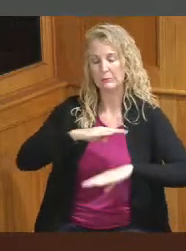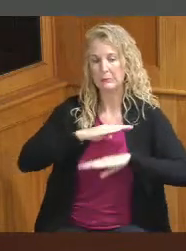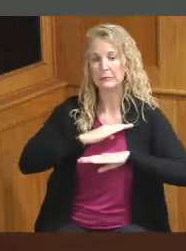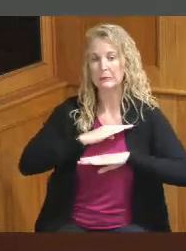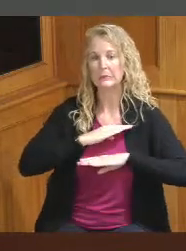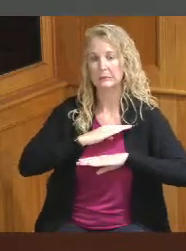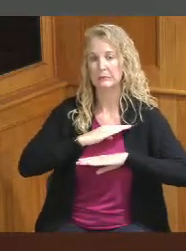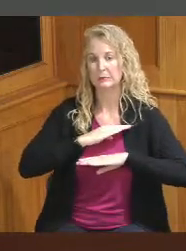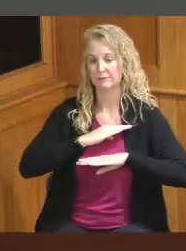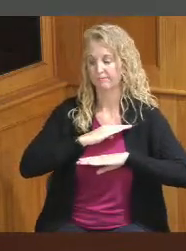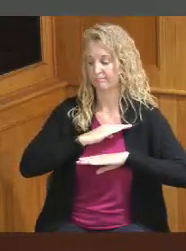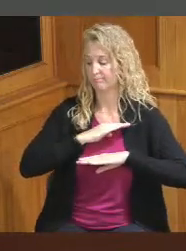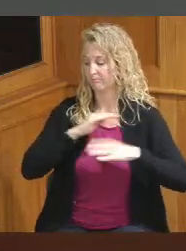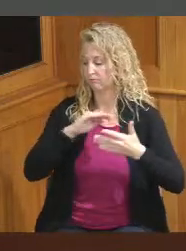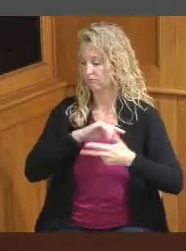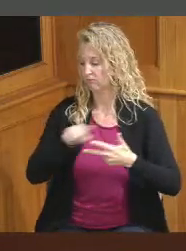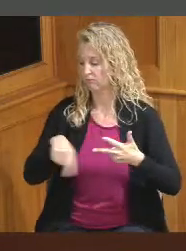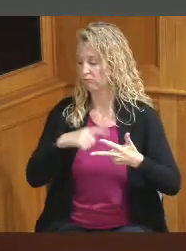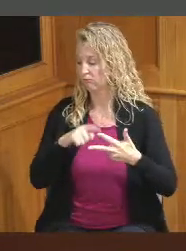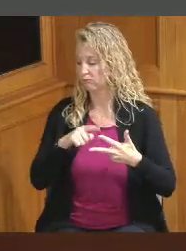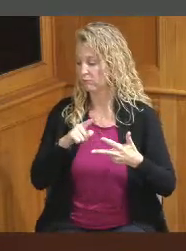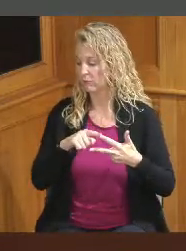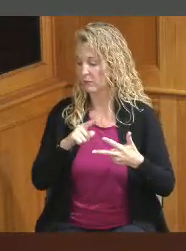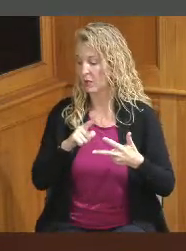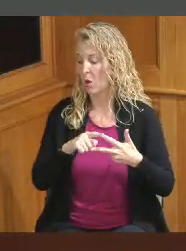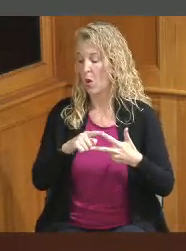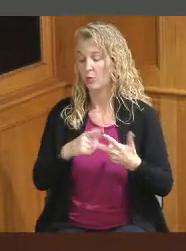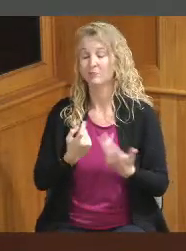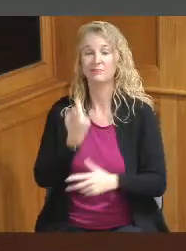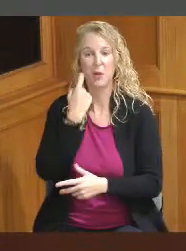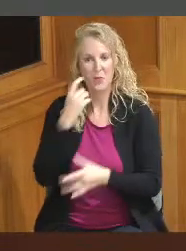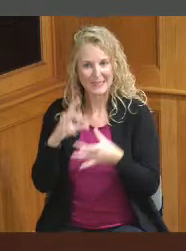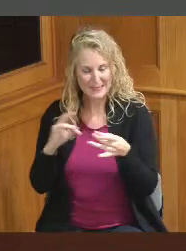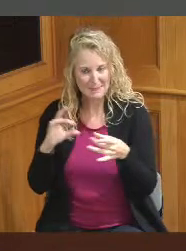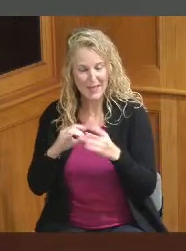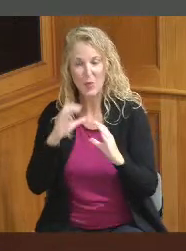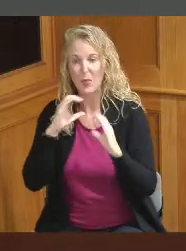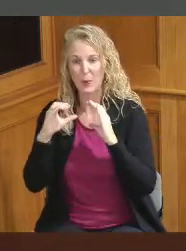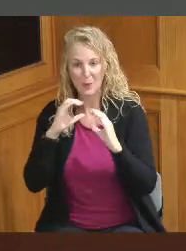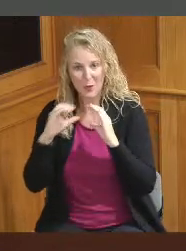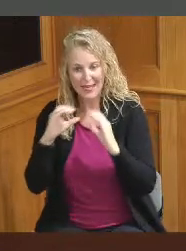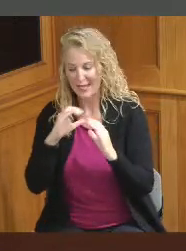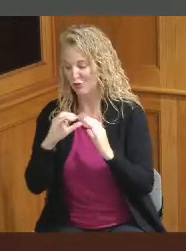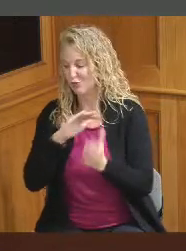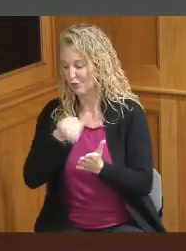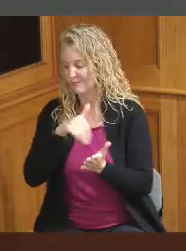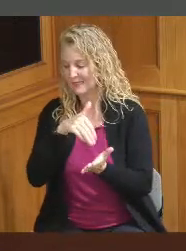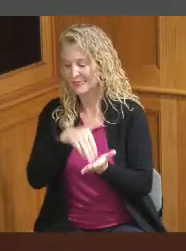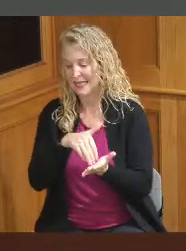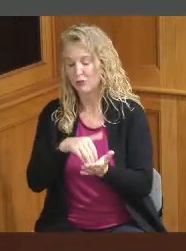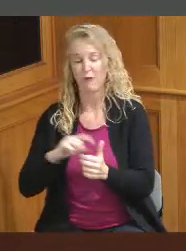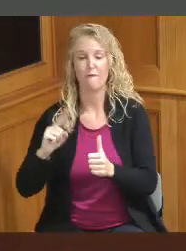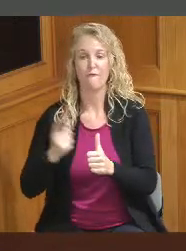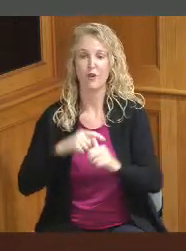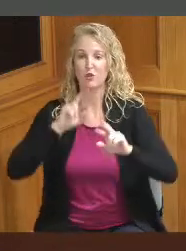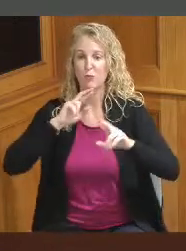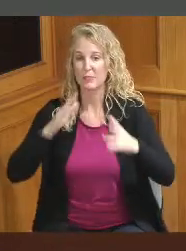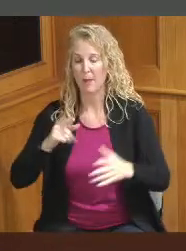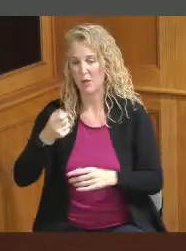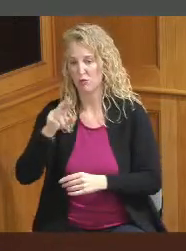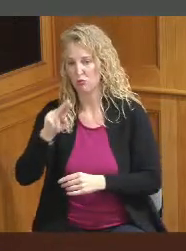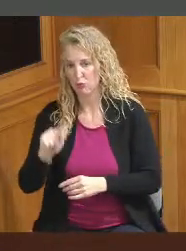that fund. There is the appropriation, again, speaking of communications officers, there is a first responder grant